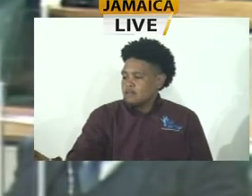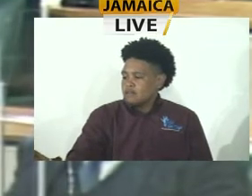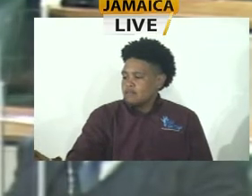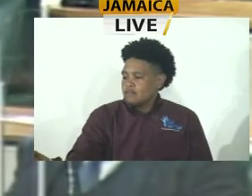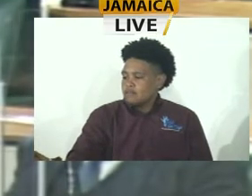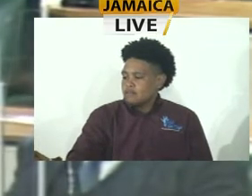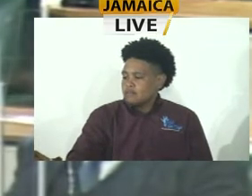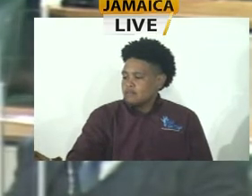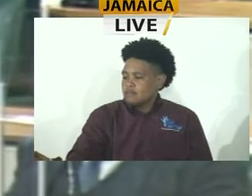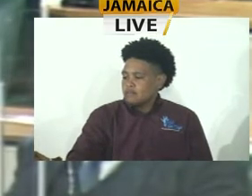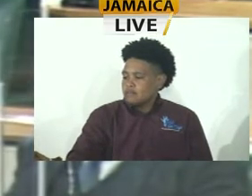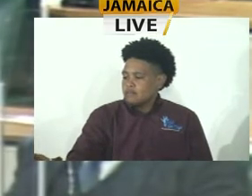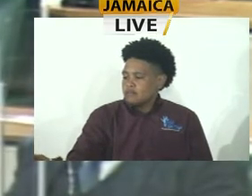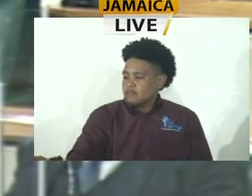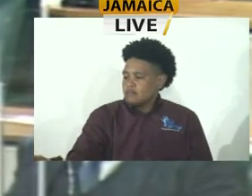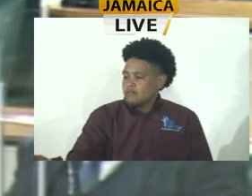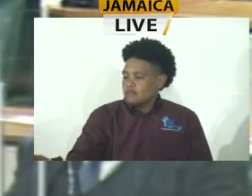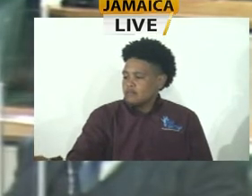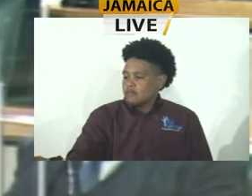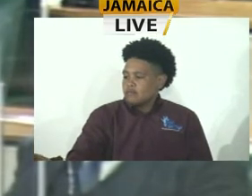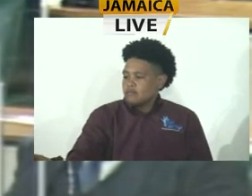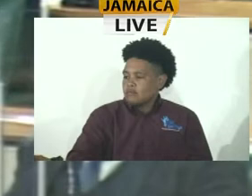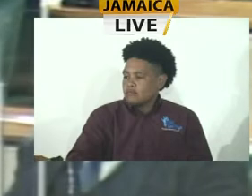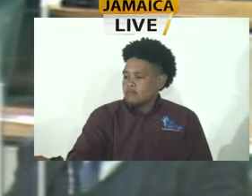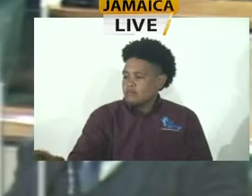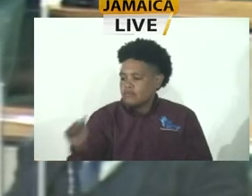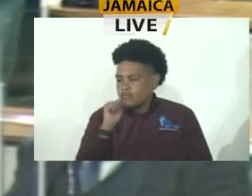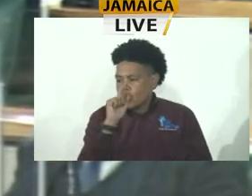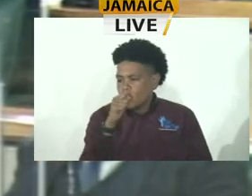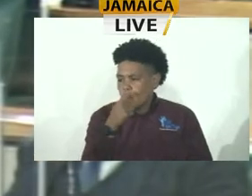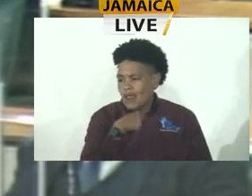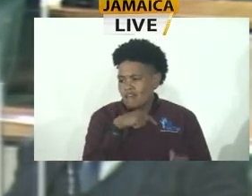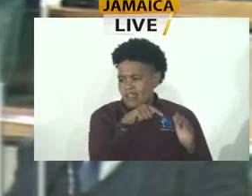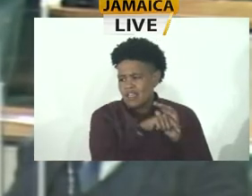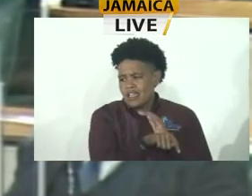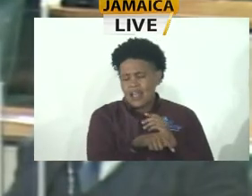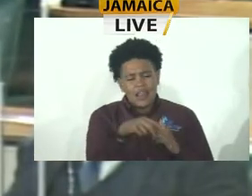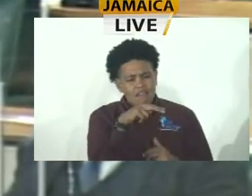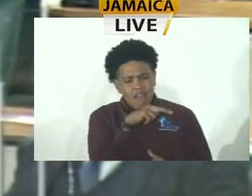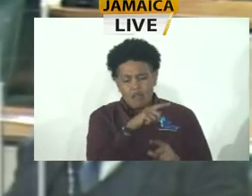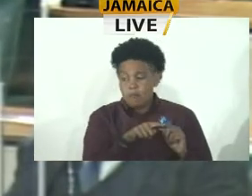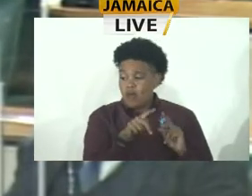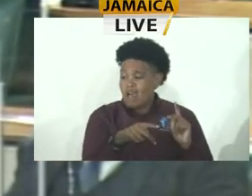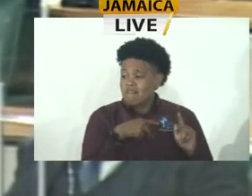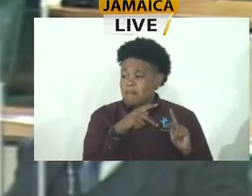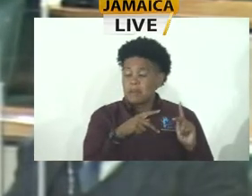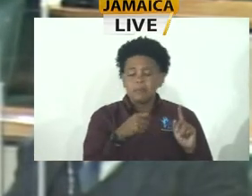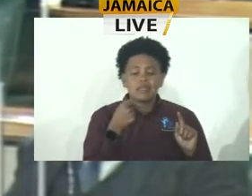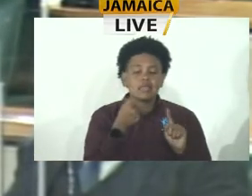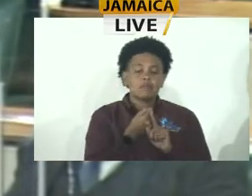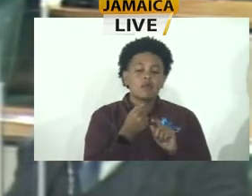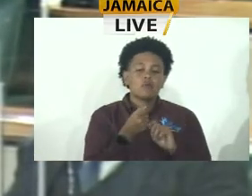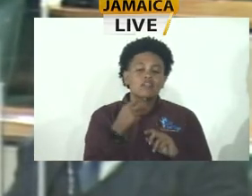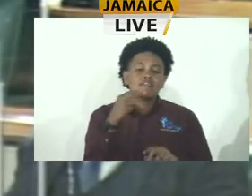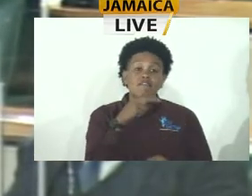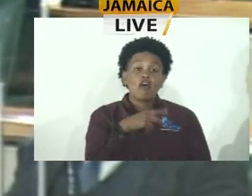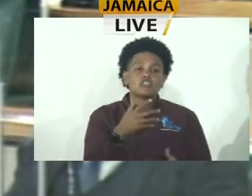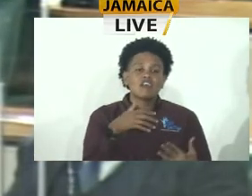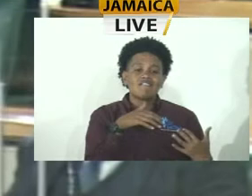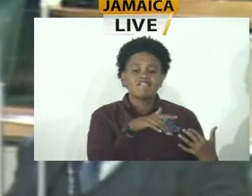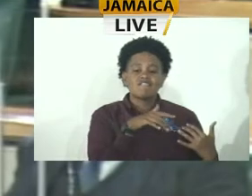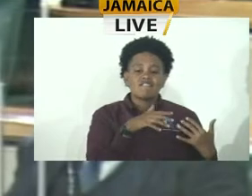virus but you have people infected with the virus of violence who